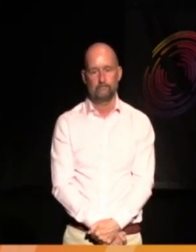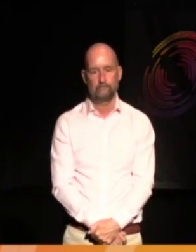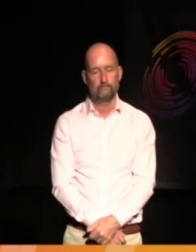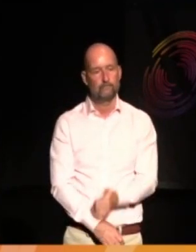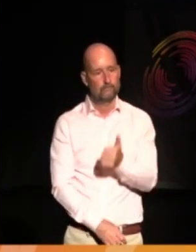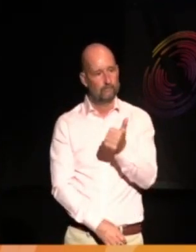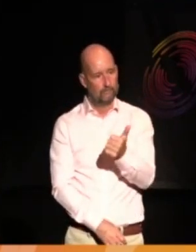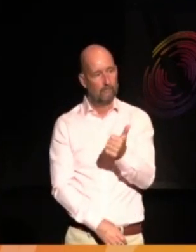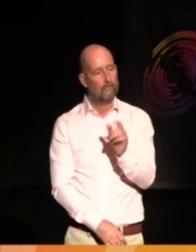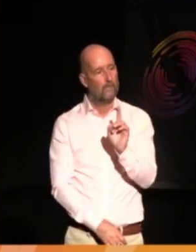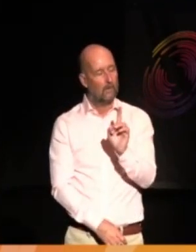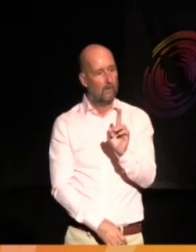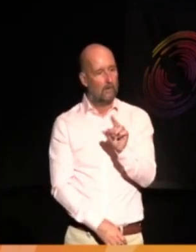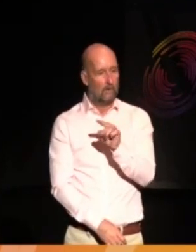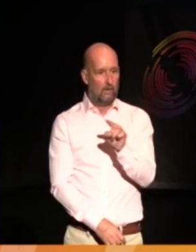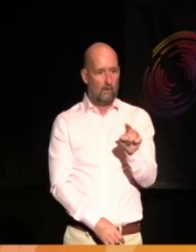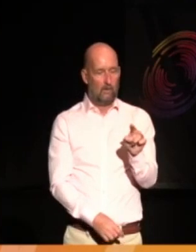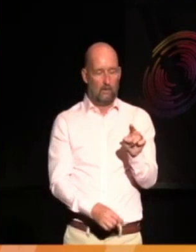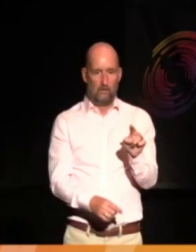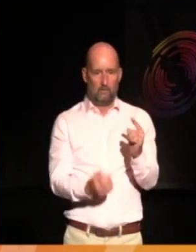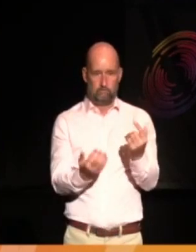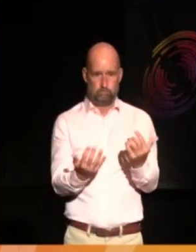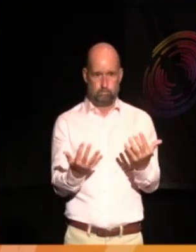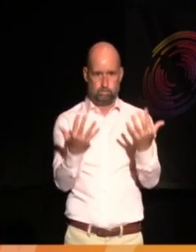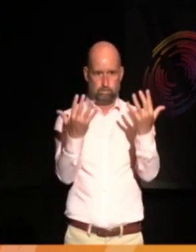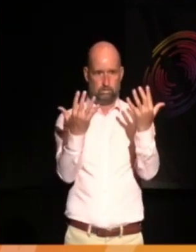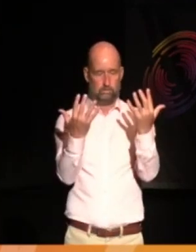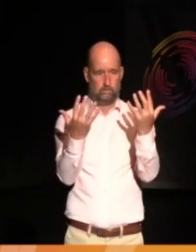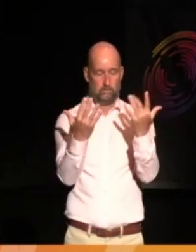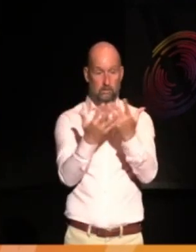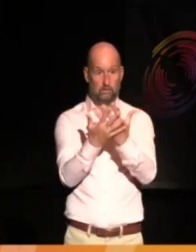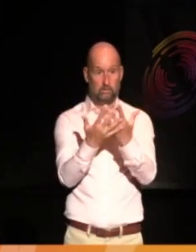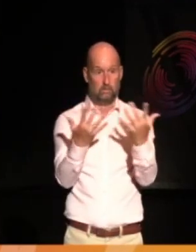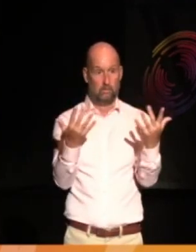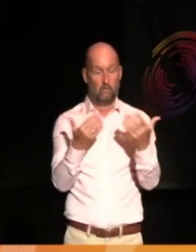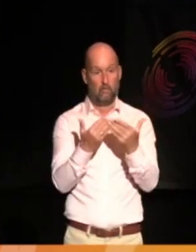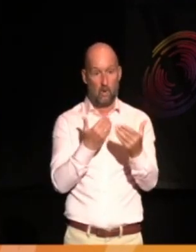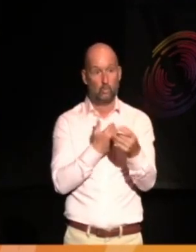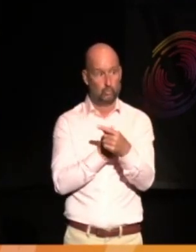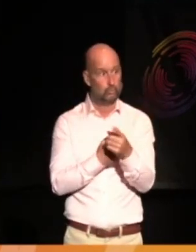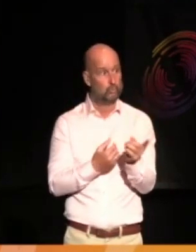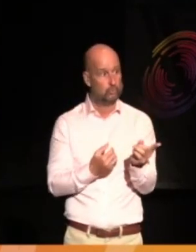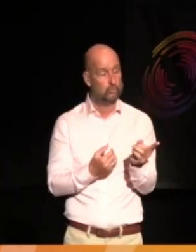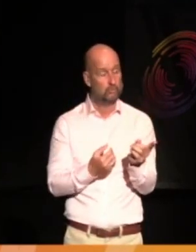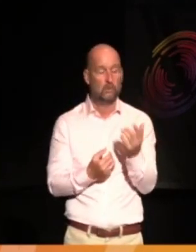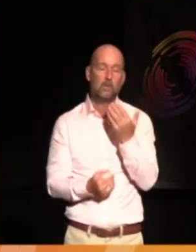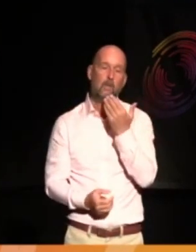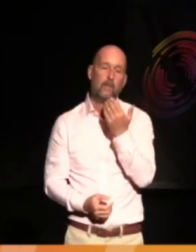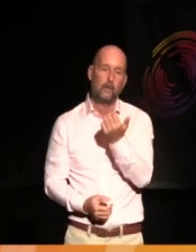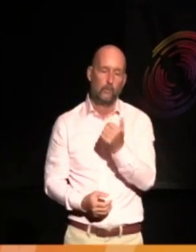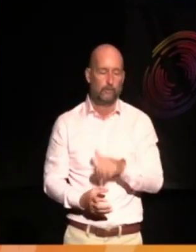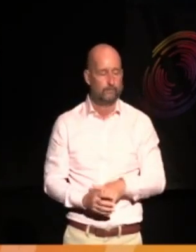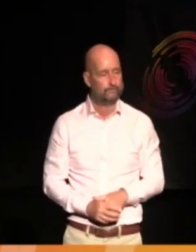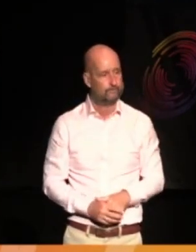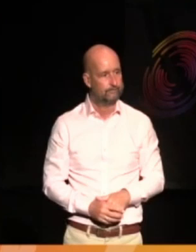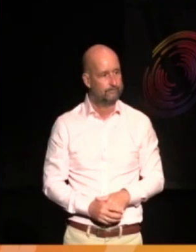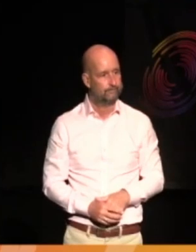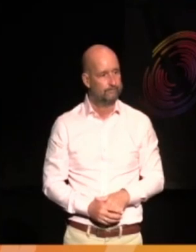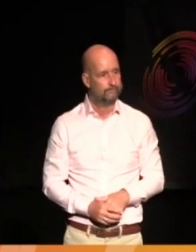Okay, that's more people than have stood for anything so far. Thank you.